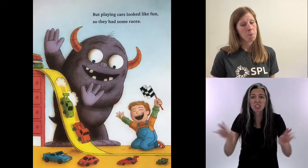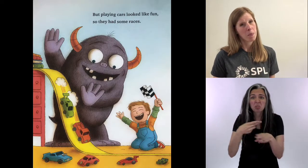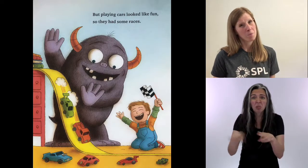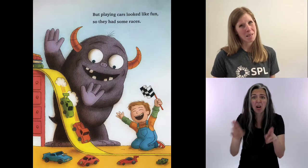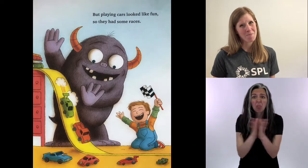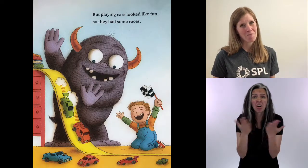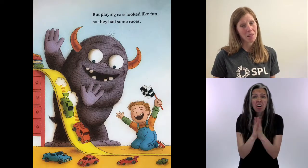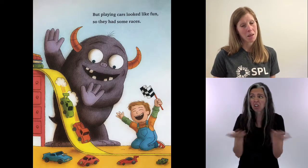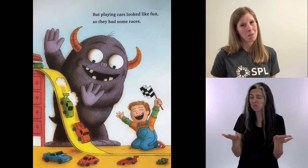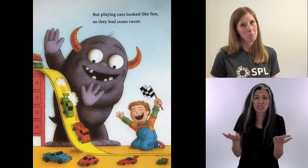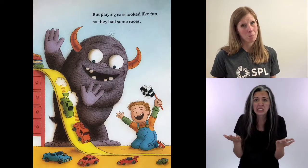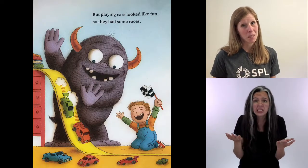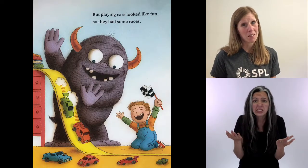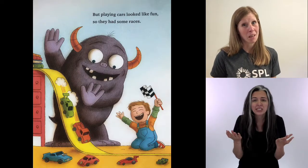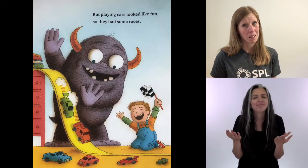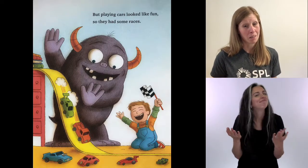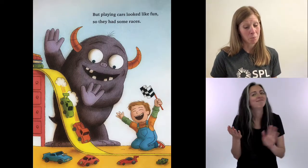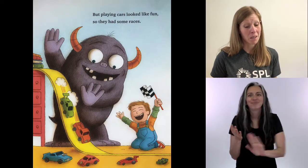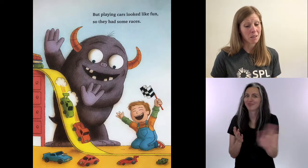But